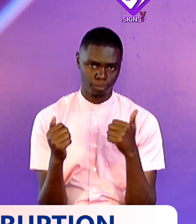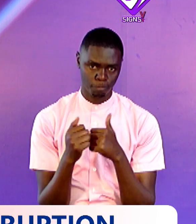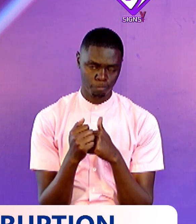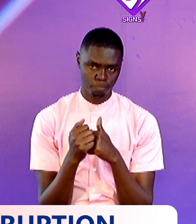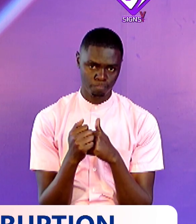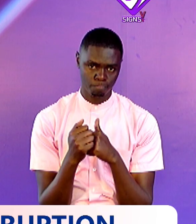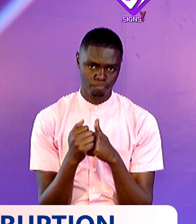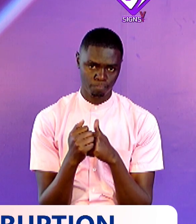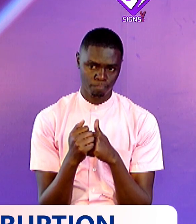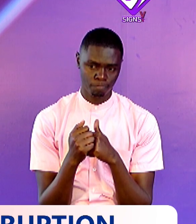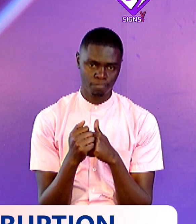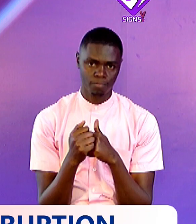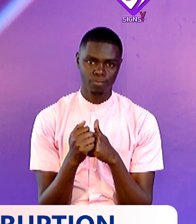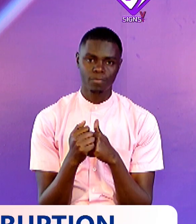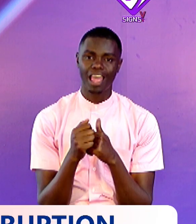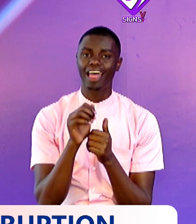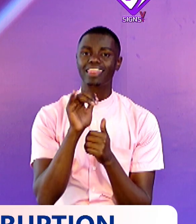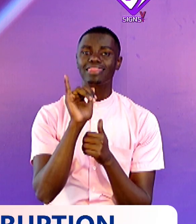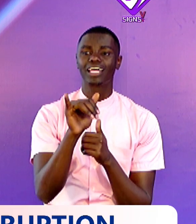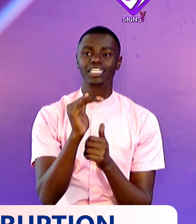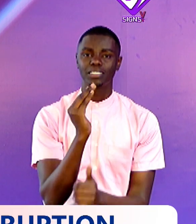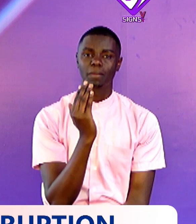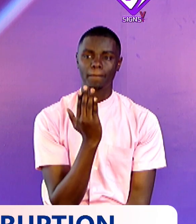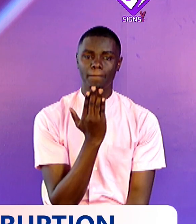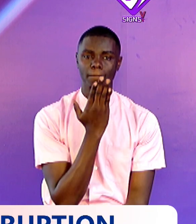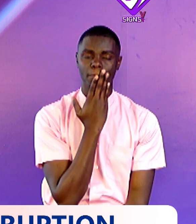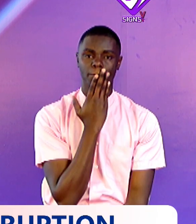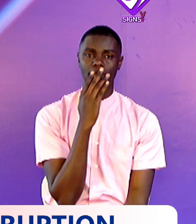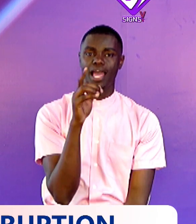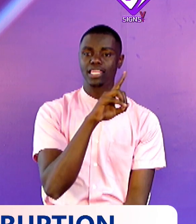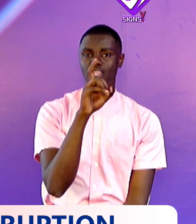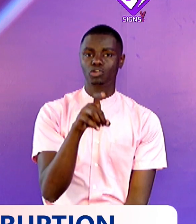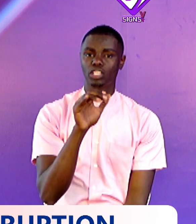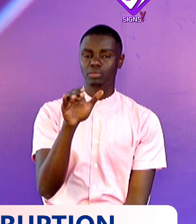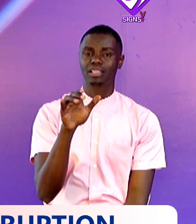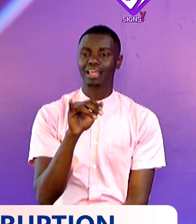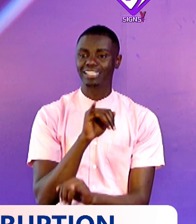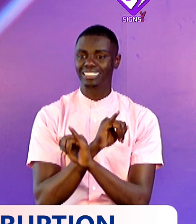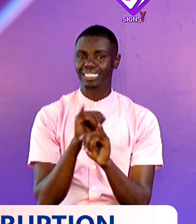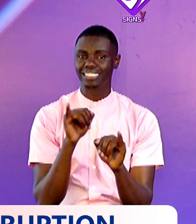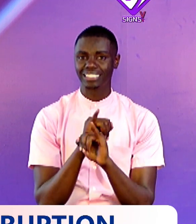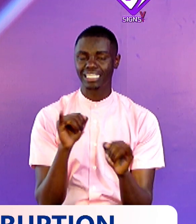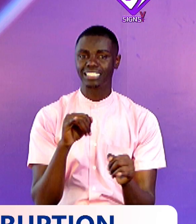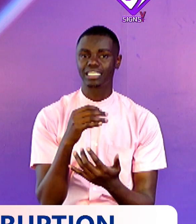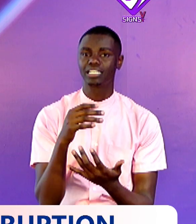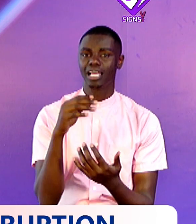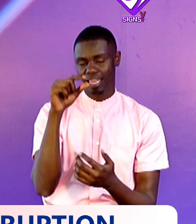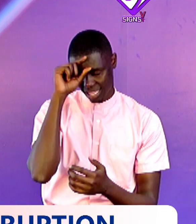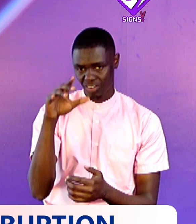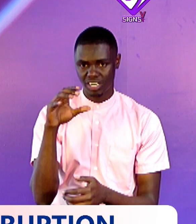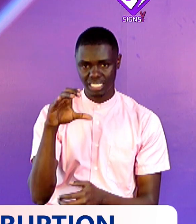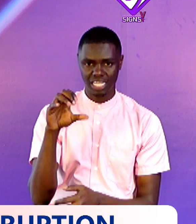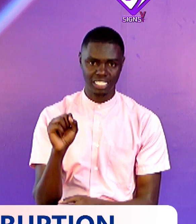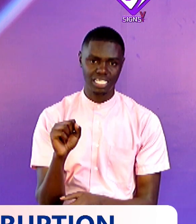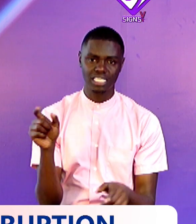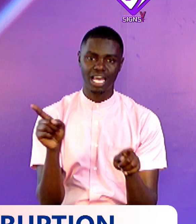on. Yeah. That is silencing questions that can be asked, sanitizing them so that they come out to be very clean. Right. But